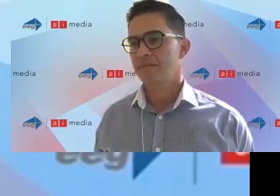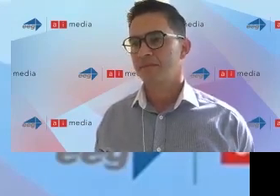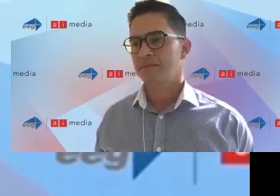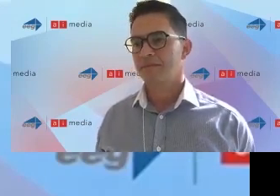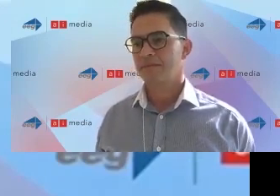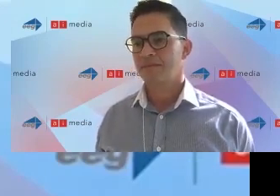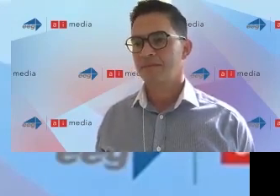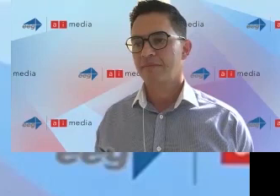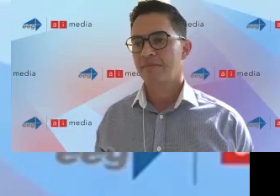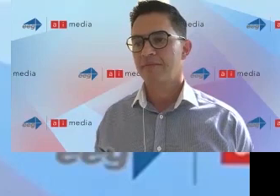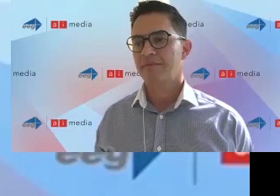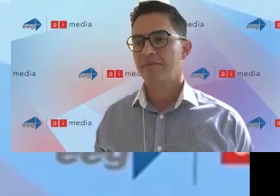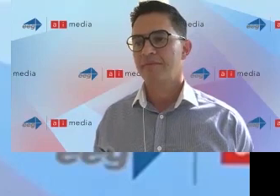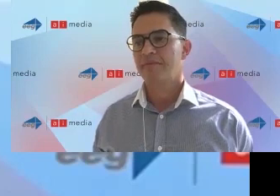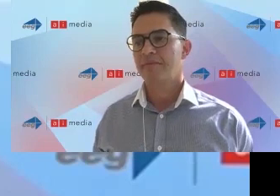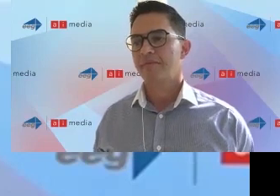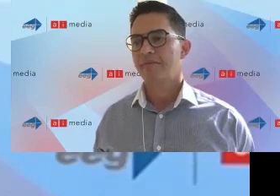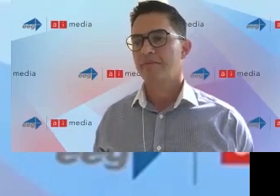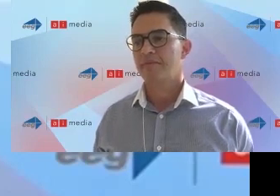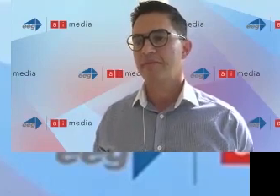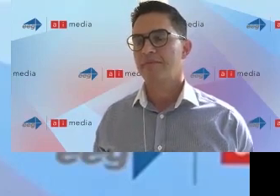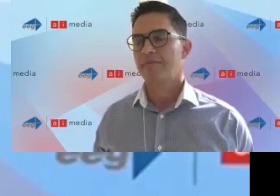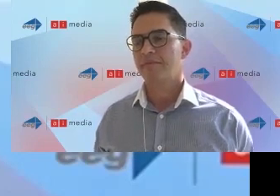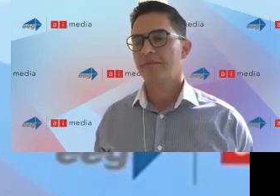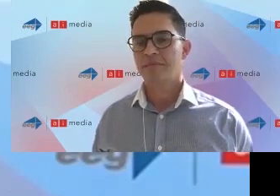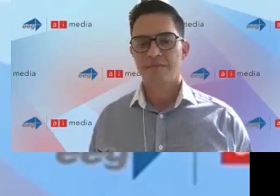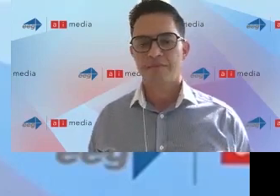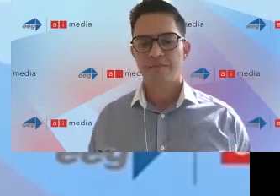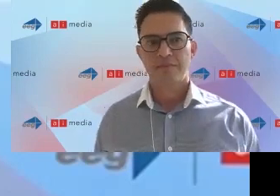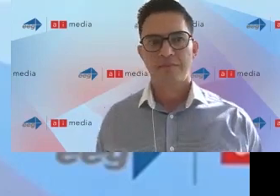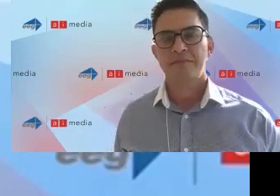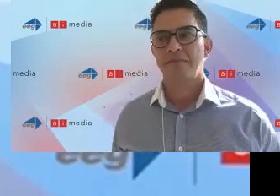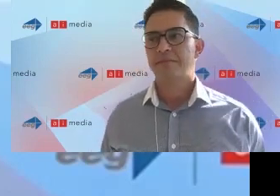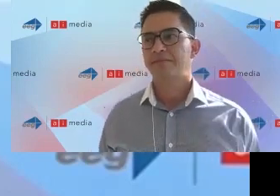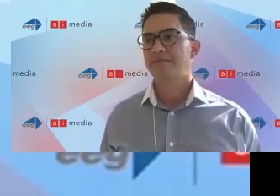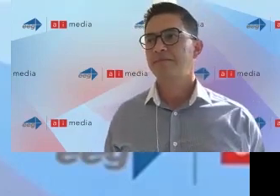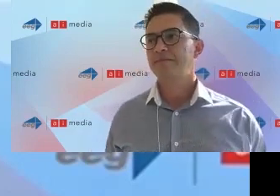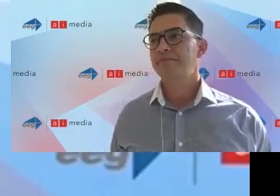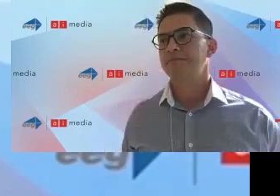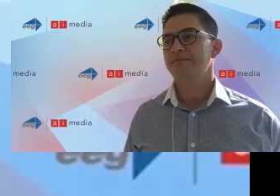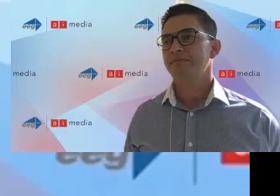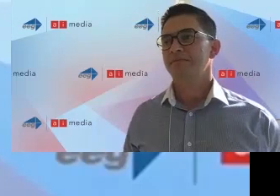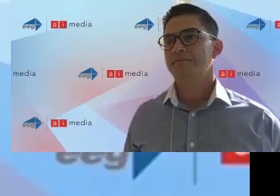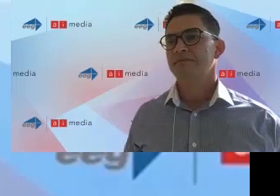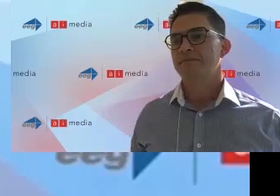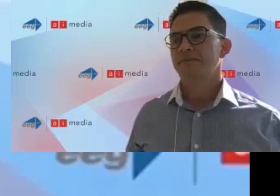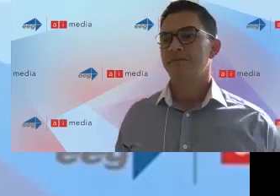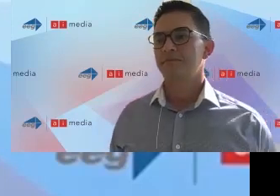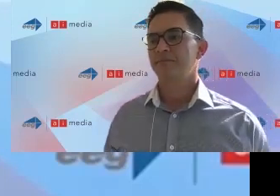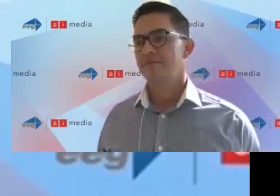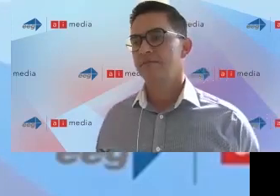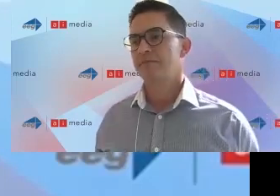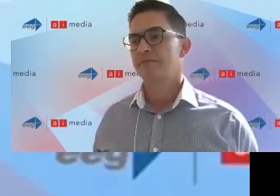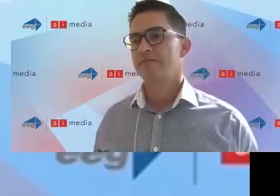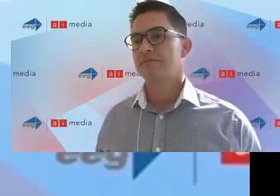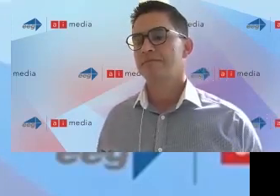definition 4K and 8K resolution, IP video production, and large advances in AI. At